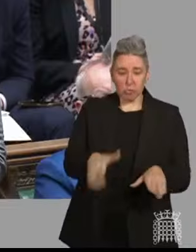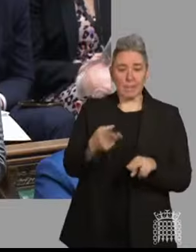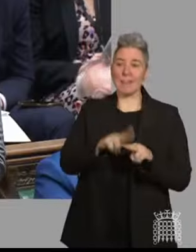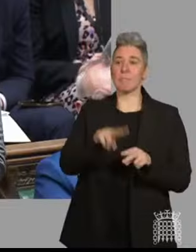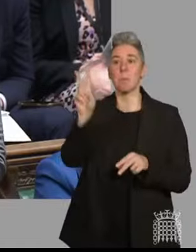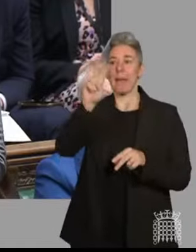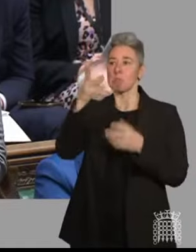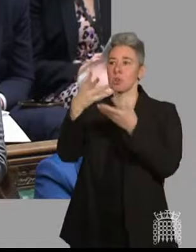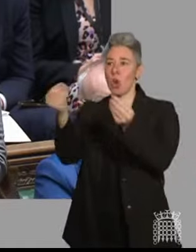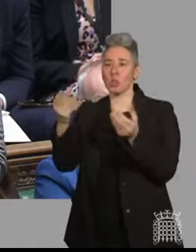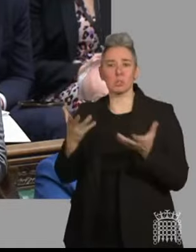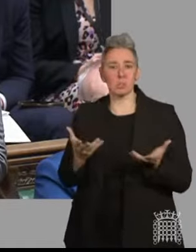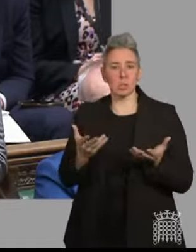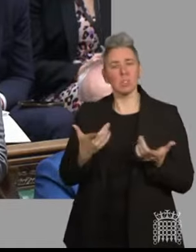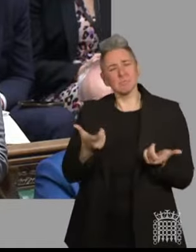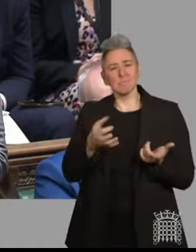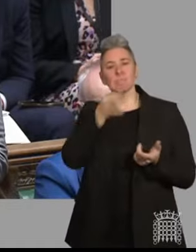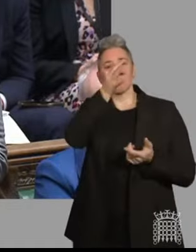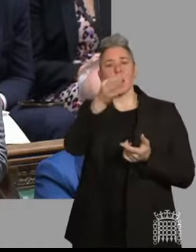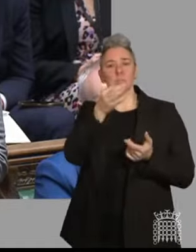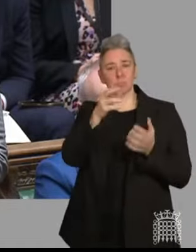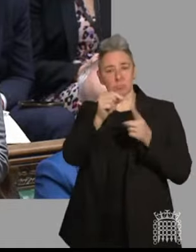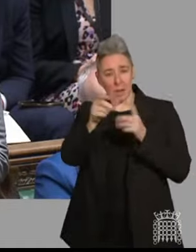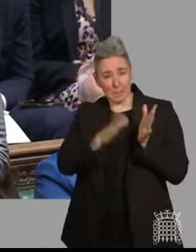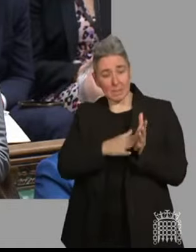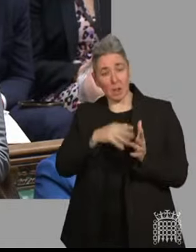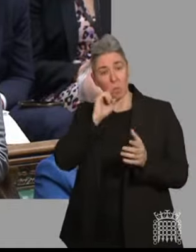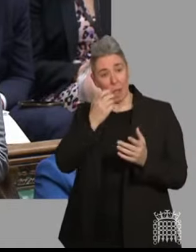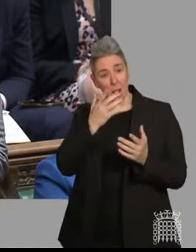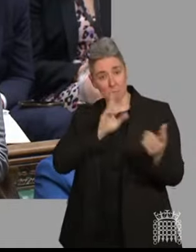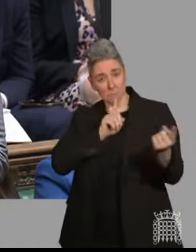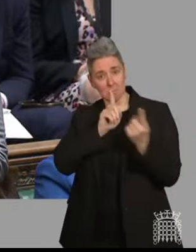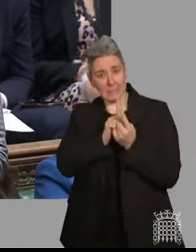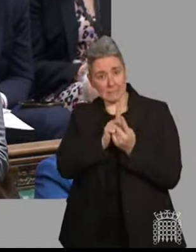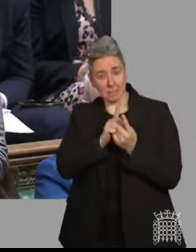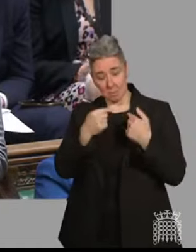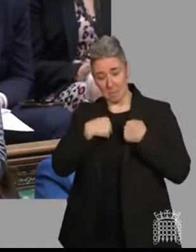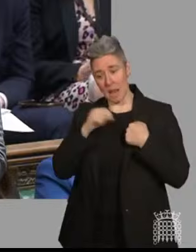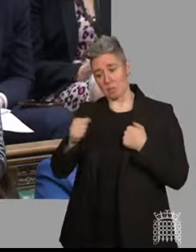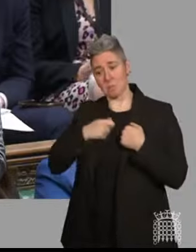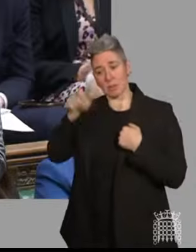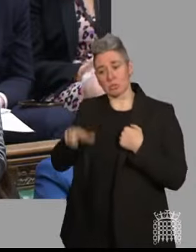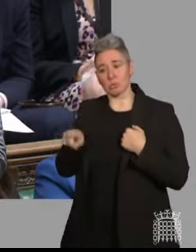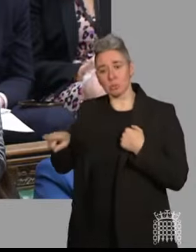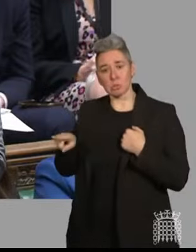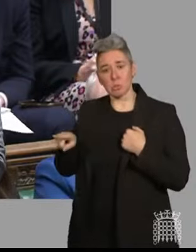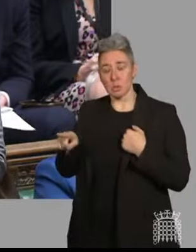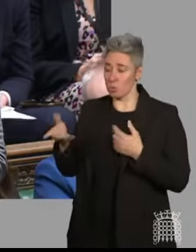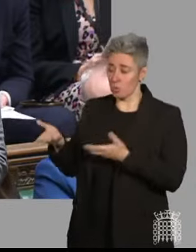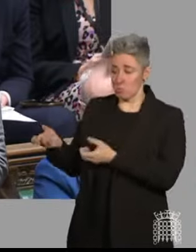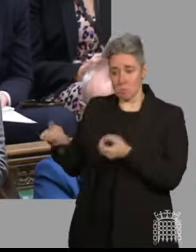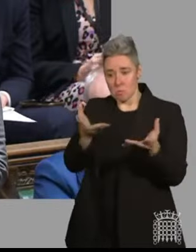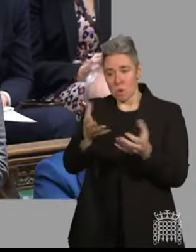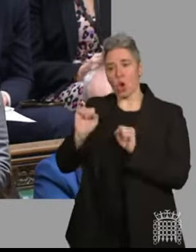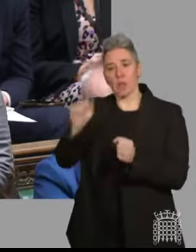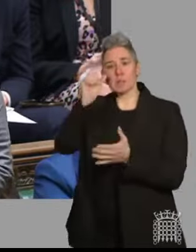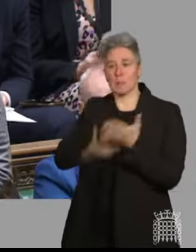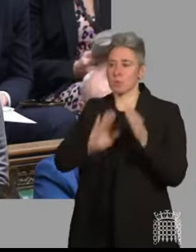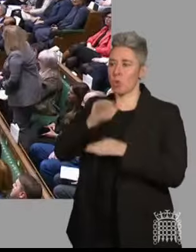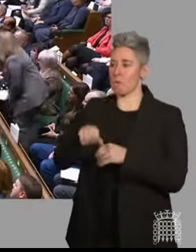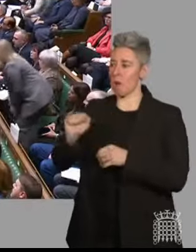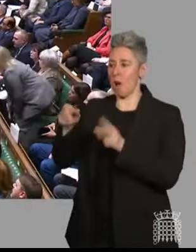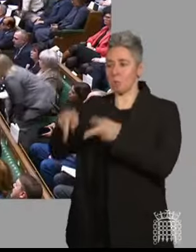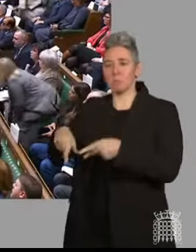me to hear firsthand her experience of losing her husband and see what can be done for those like her who are bereaved with young children to